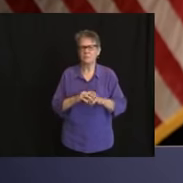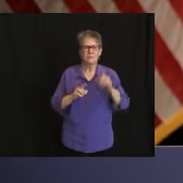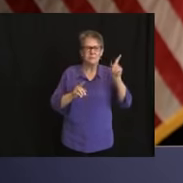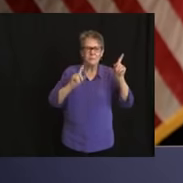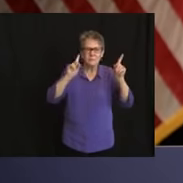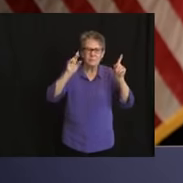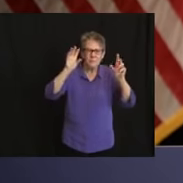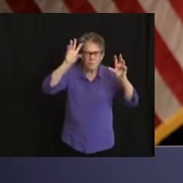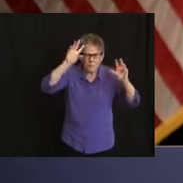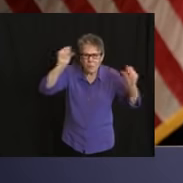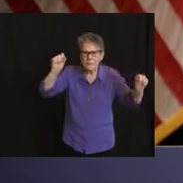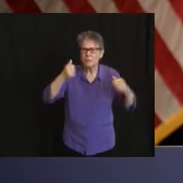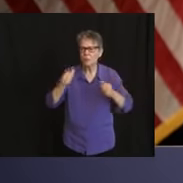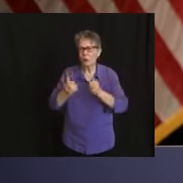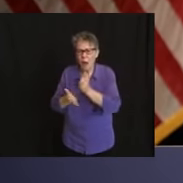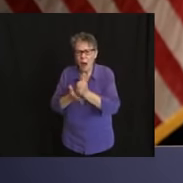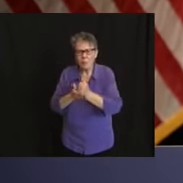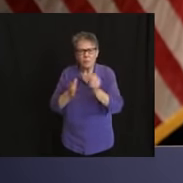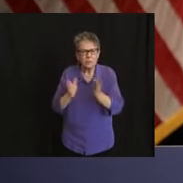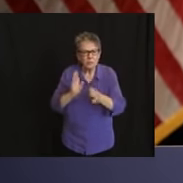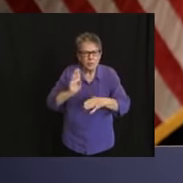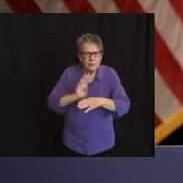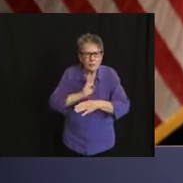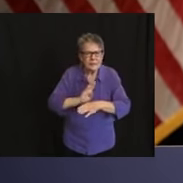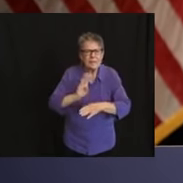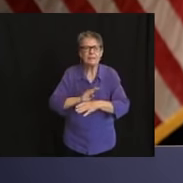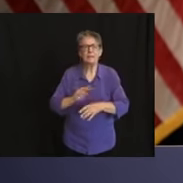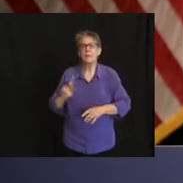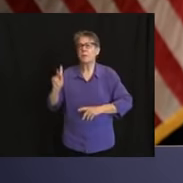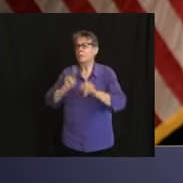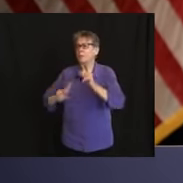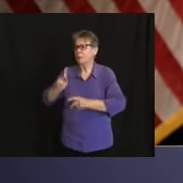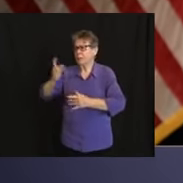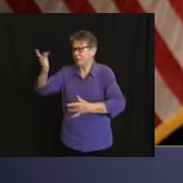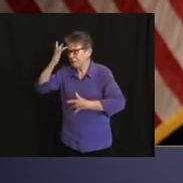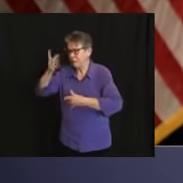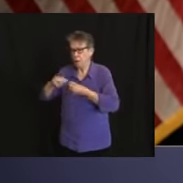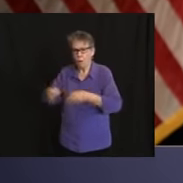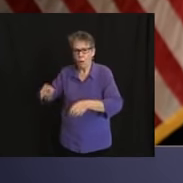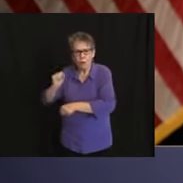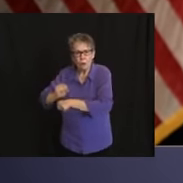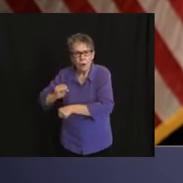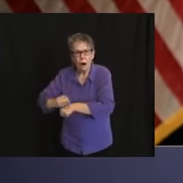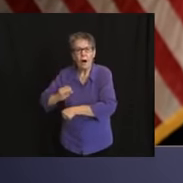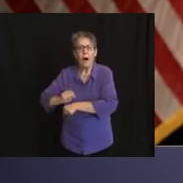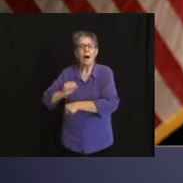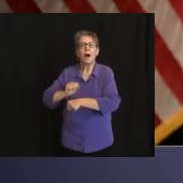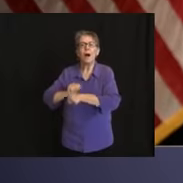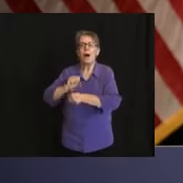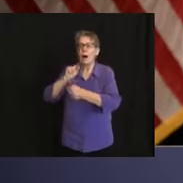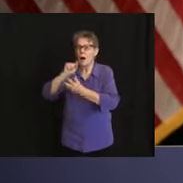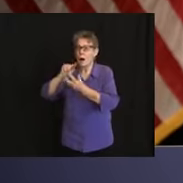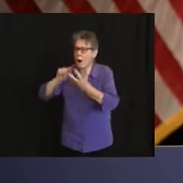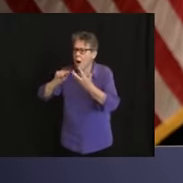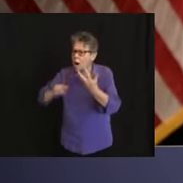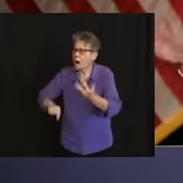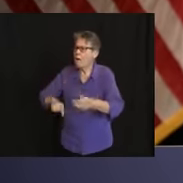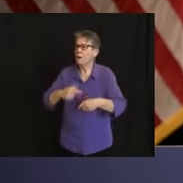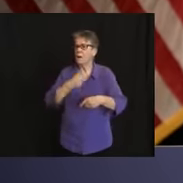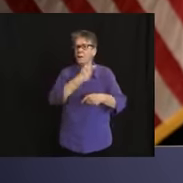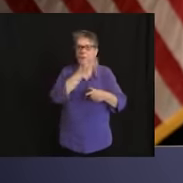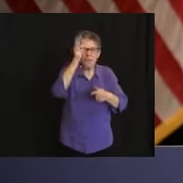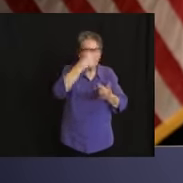there's no other way around that. We have got to be there for them, and the federal government has got to give us the wherewithal to allow us to continue to do that. On